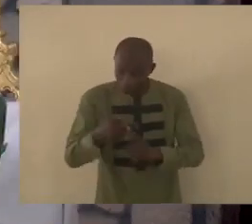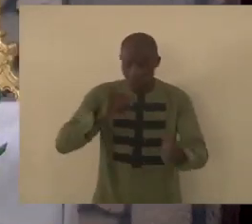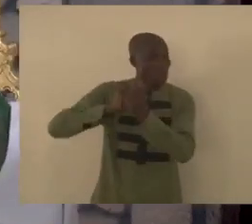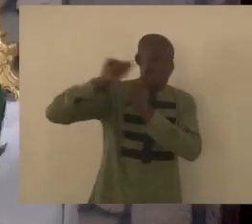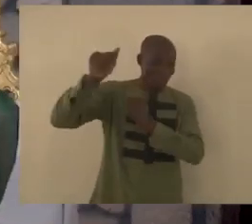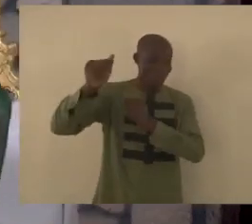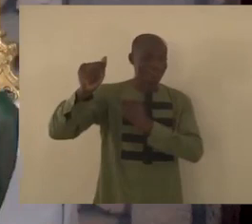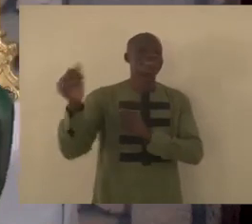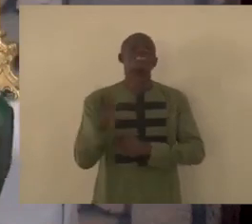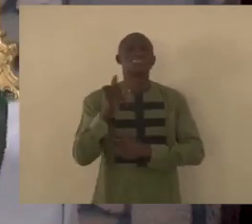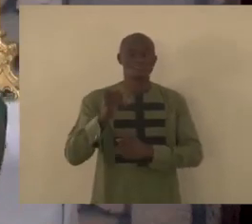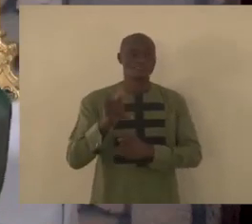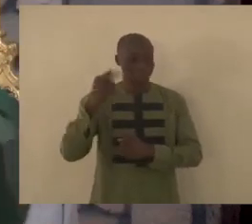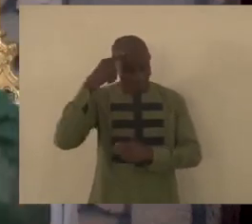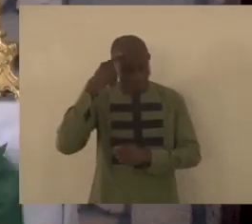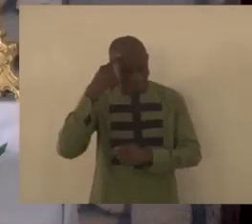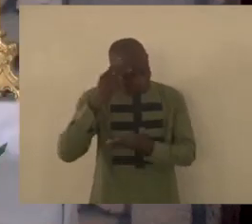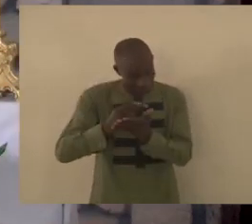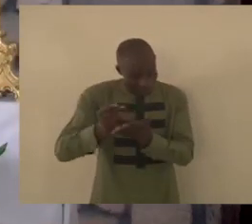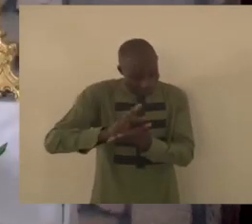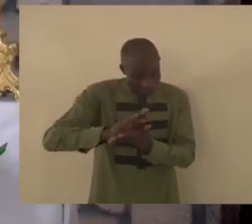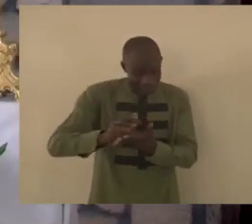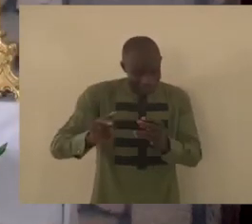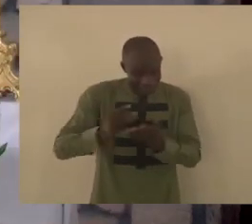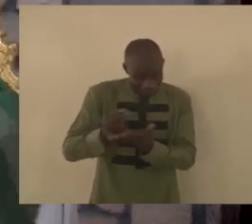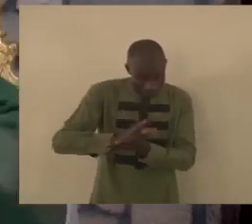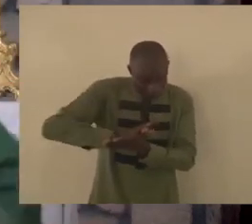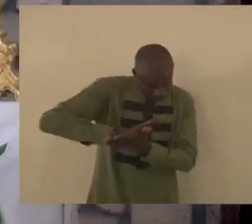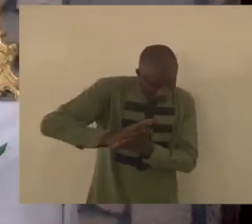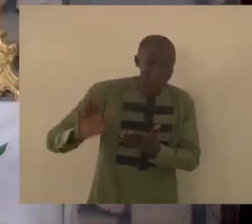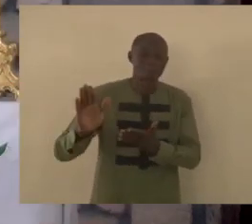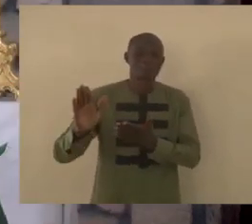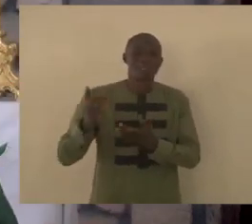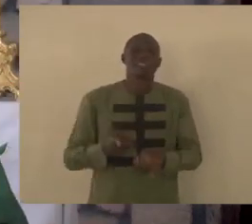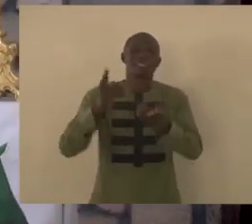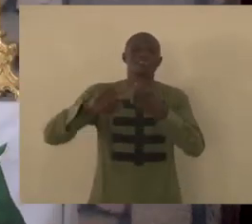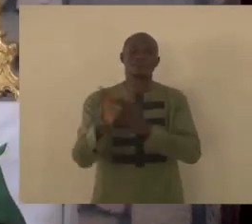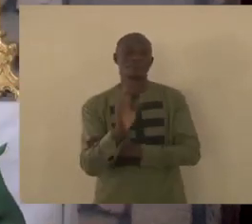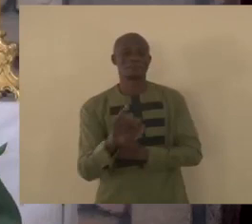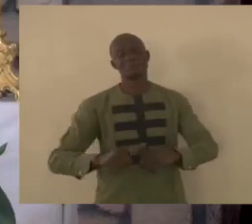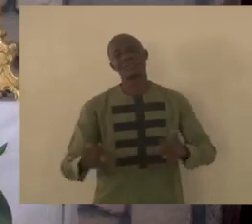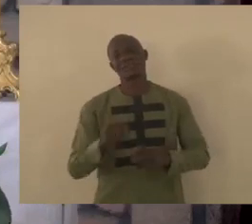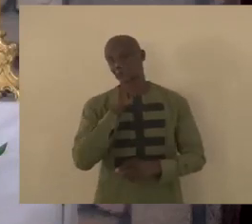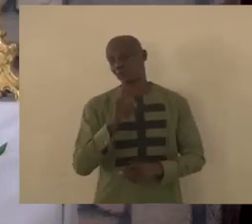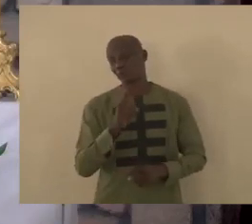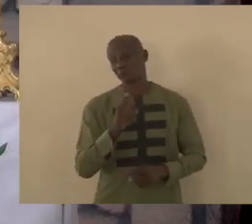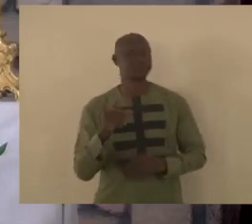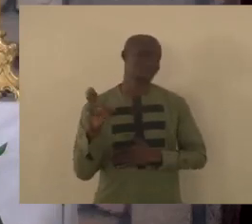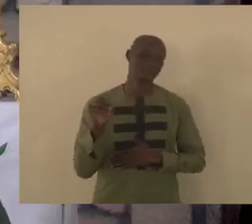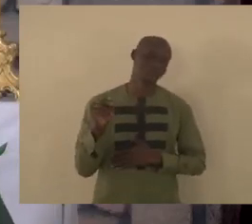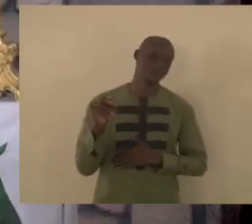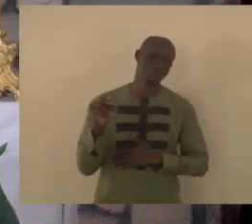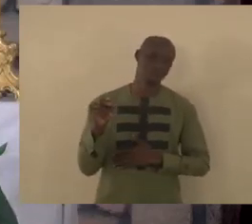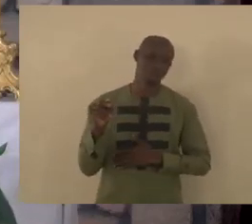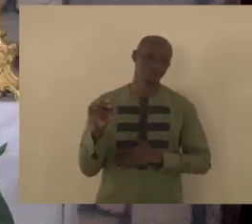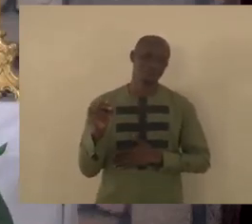so that man must be very holy, must be very dedicated to God. But in actual fact, were they?